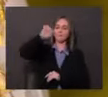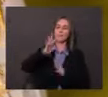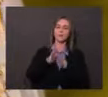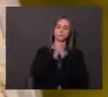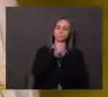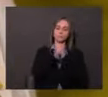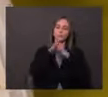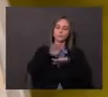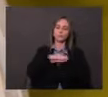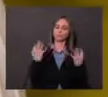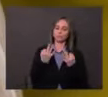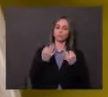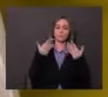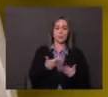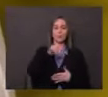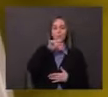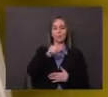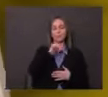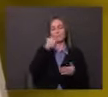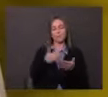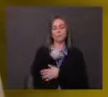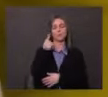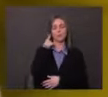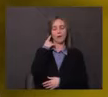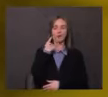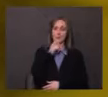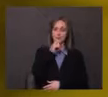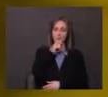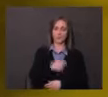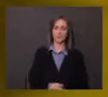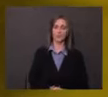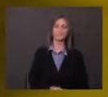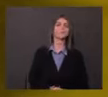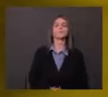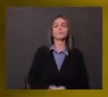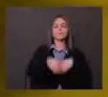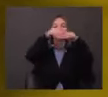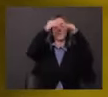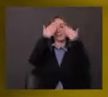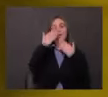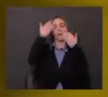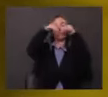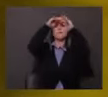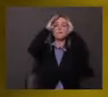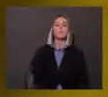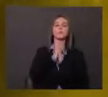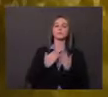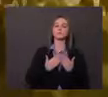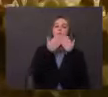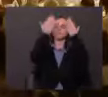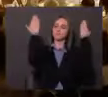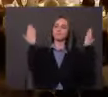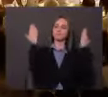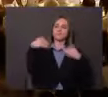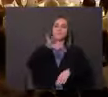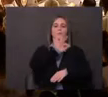pecadores, agora e na hora da nossa morte. Amém. Hail Mary, full of grace, the Lord is